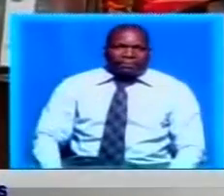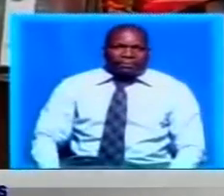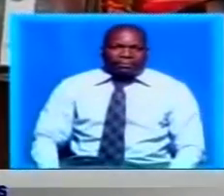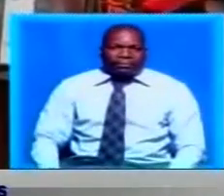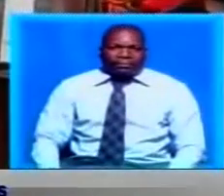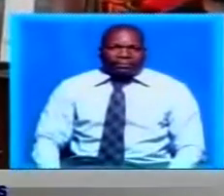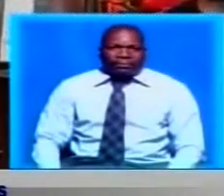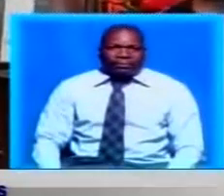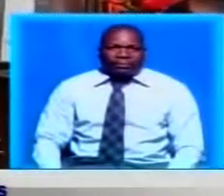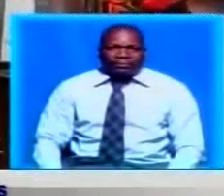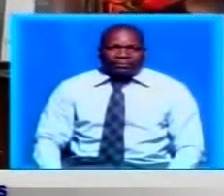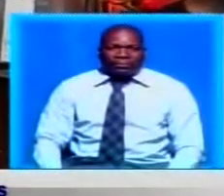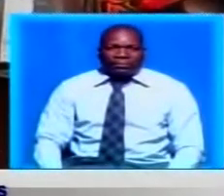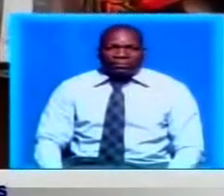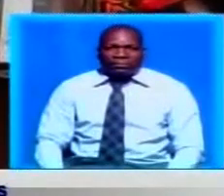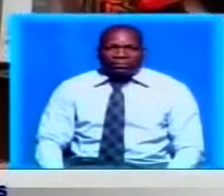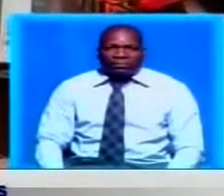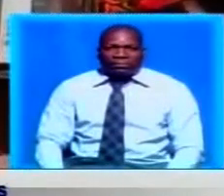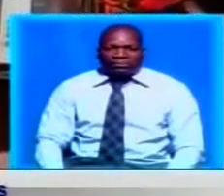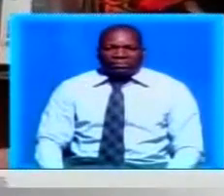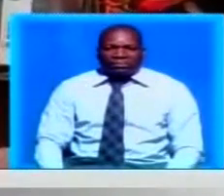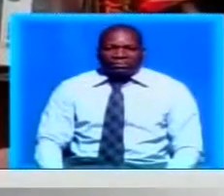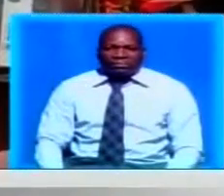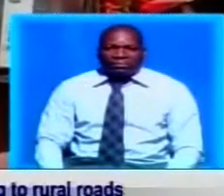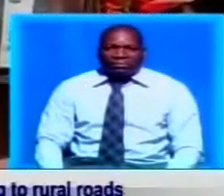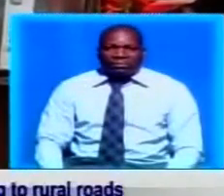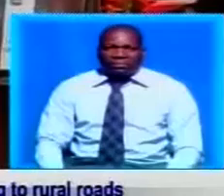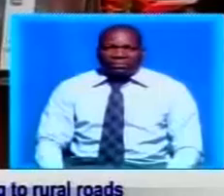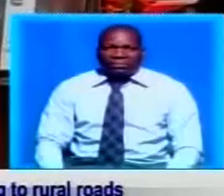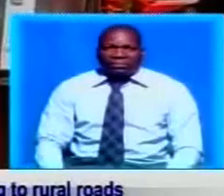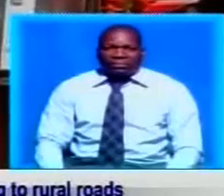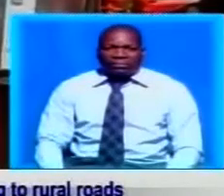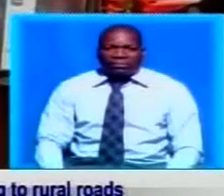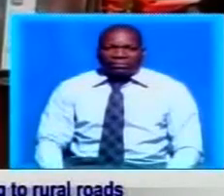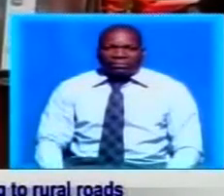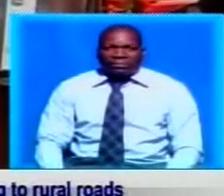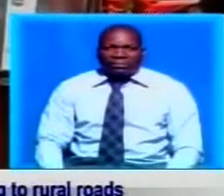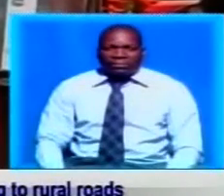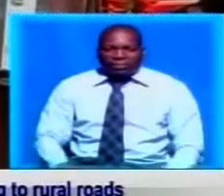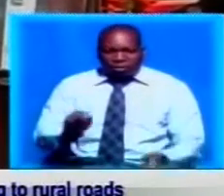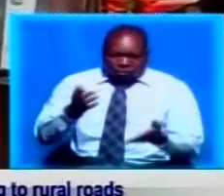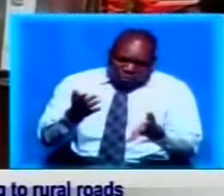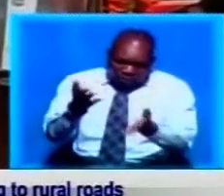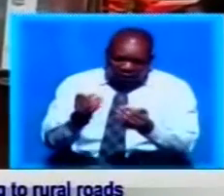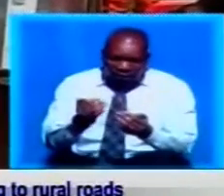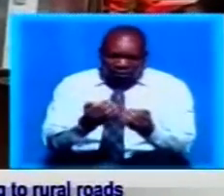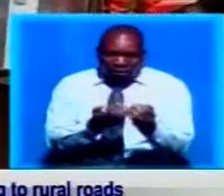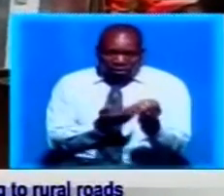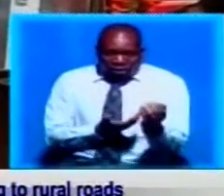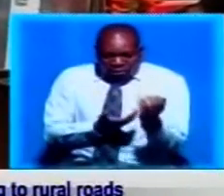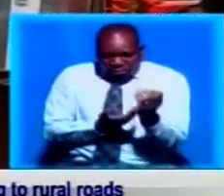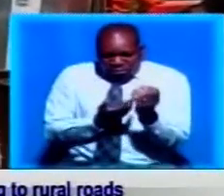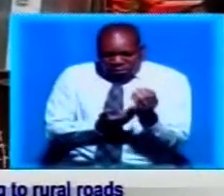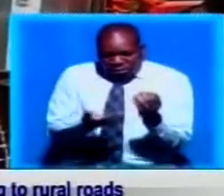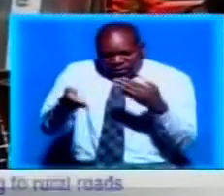Chai has been working through the government of Zambia and the Ministry of Health to reduce maternal and child mortality